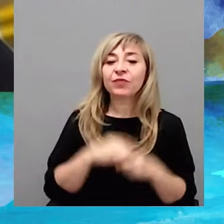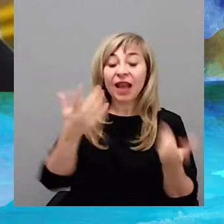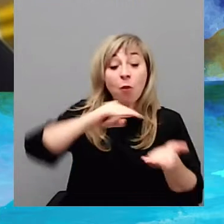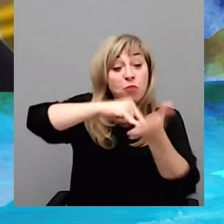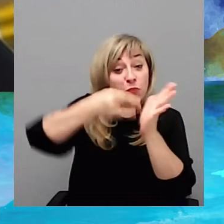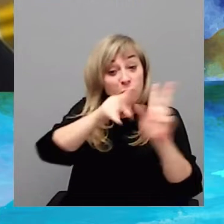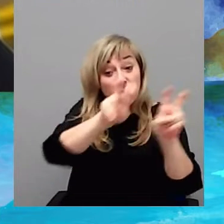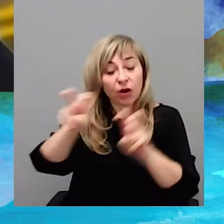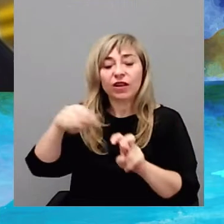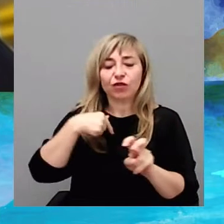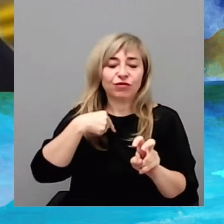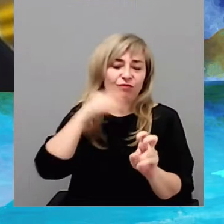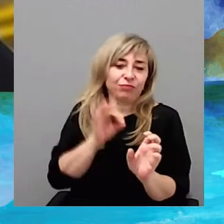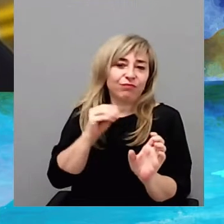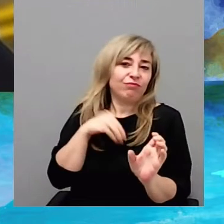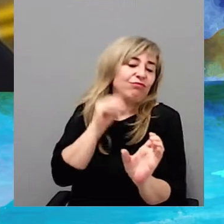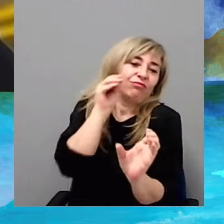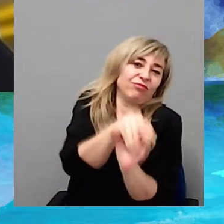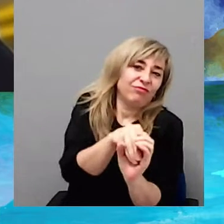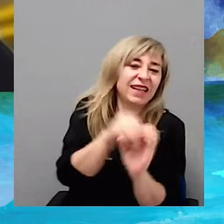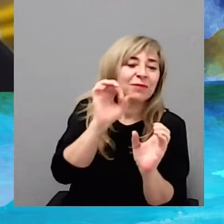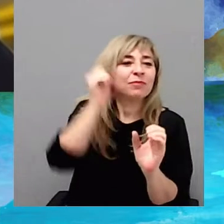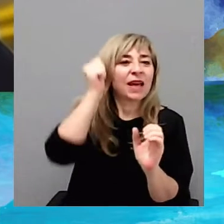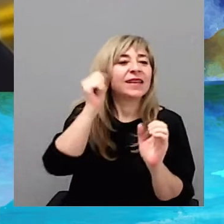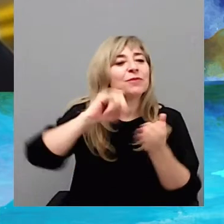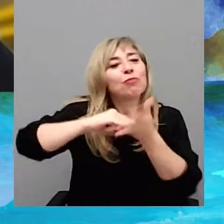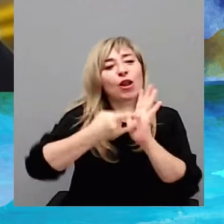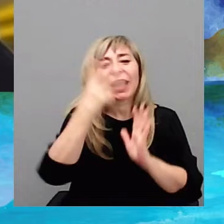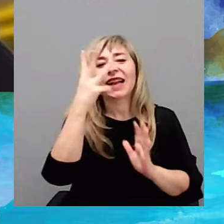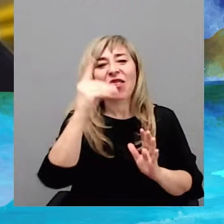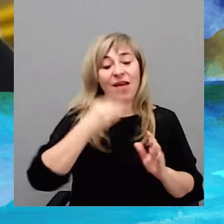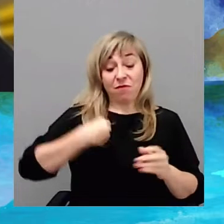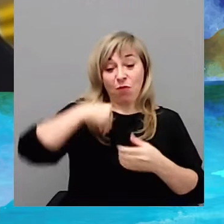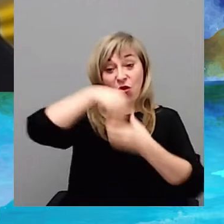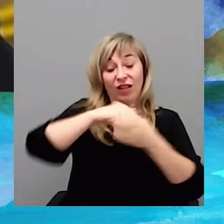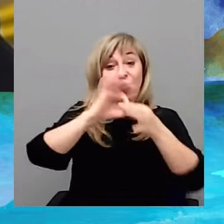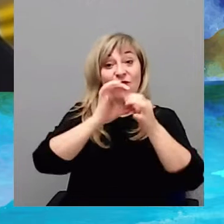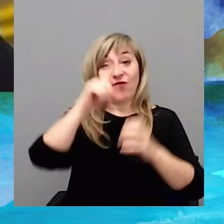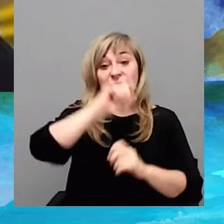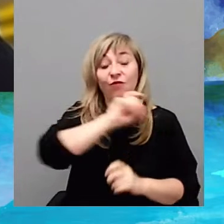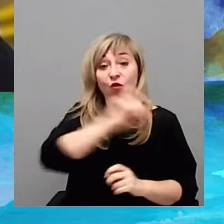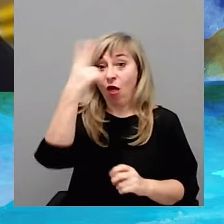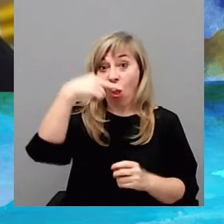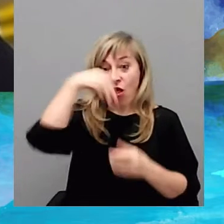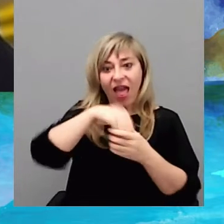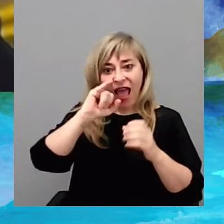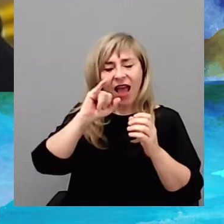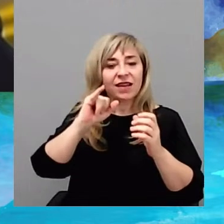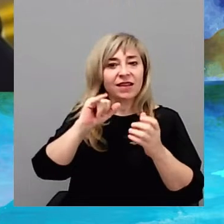I'm very much involved in 3D printing done at the